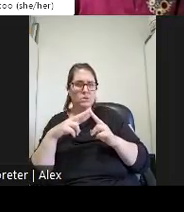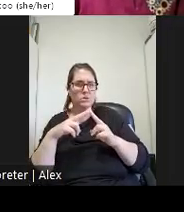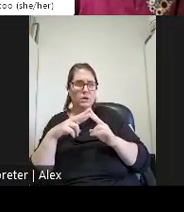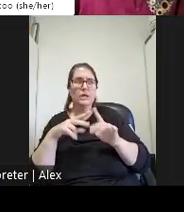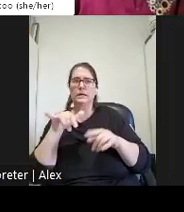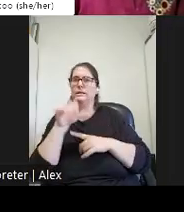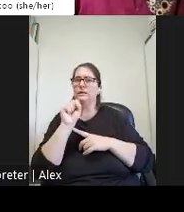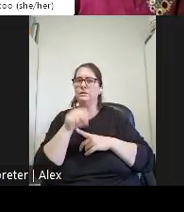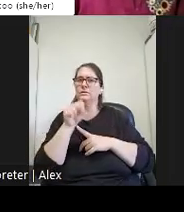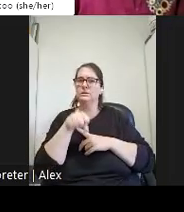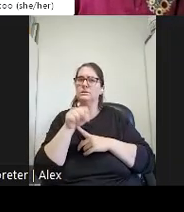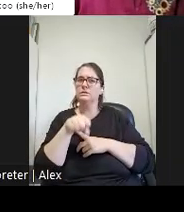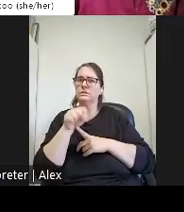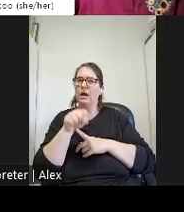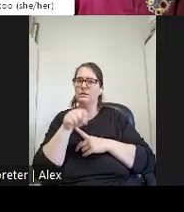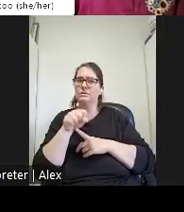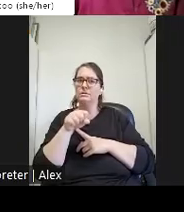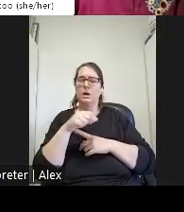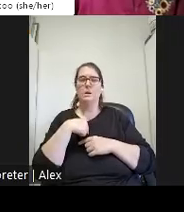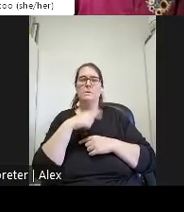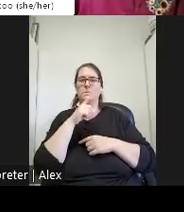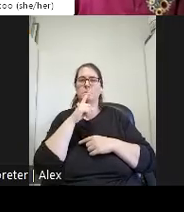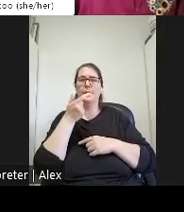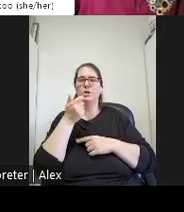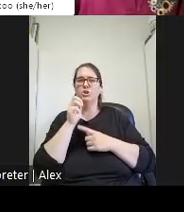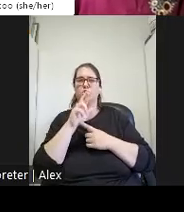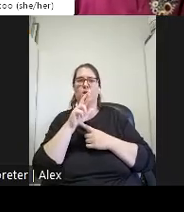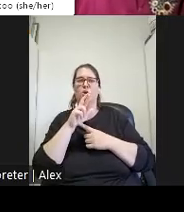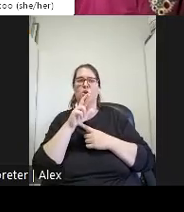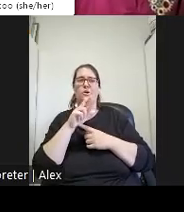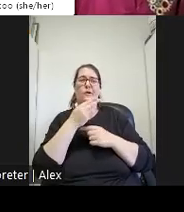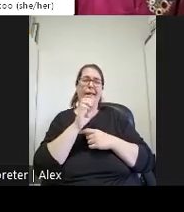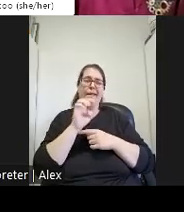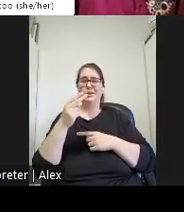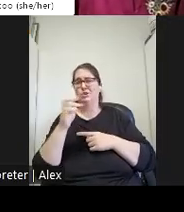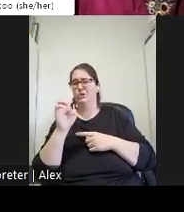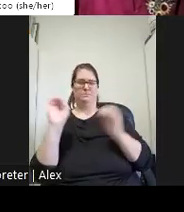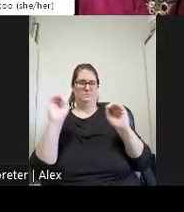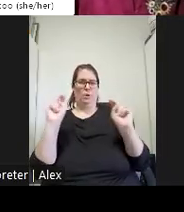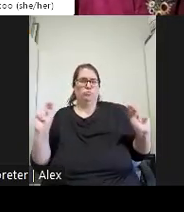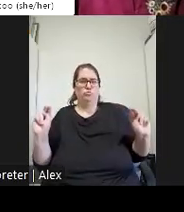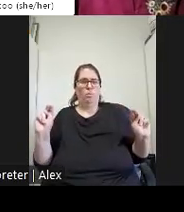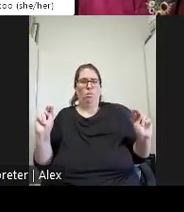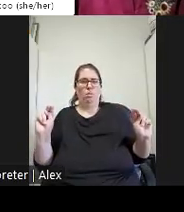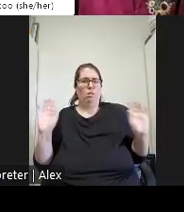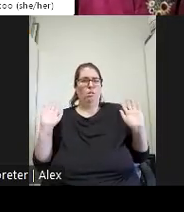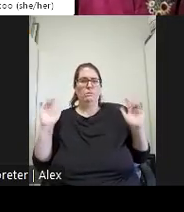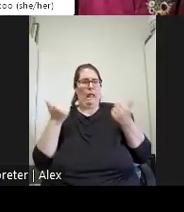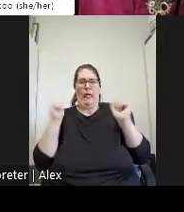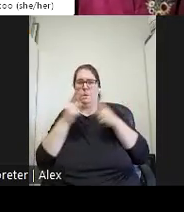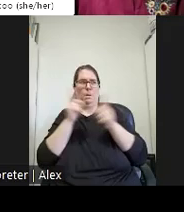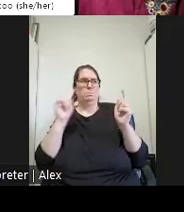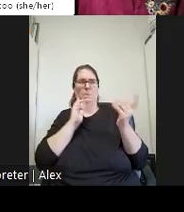yes, absolutely. We don't use any like gendered pronouns in the questions for that reason, because we know